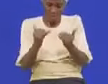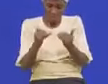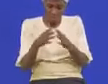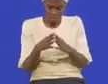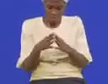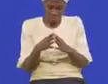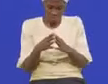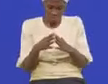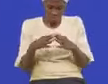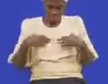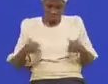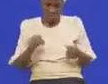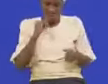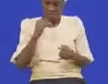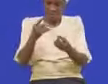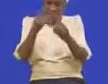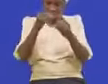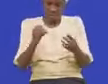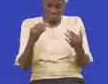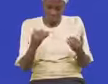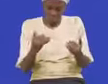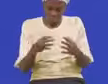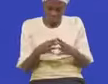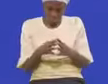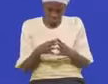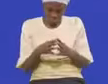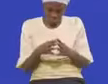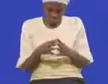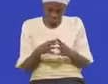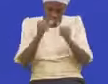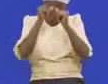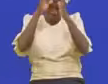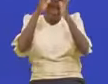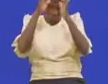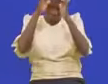razon. Do yo yo akbona na wazon.